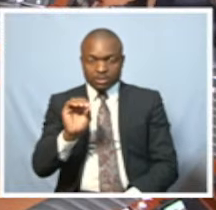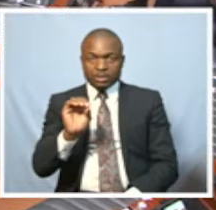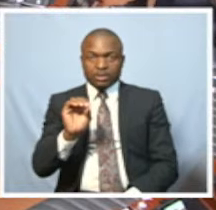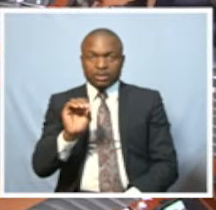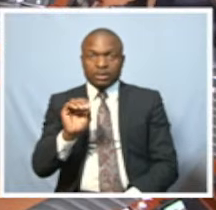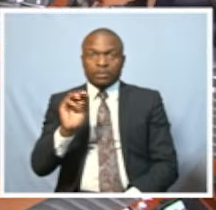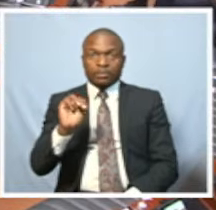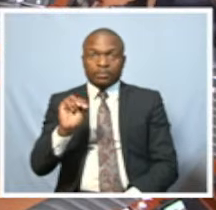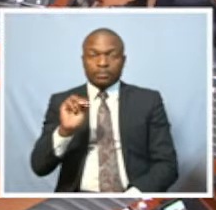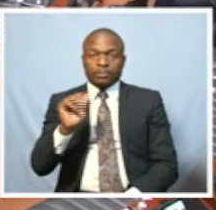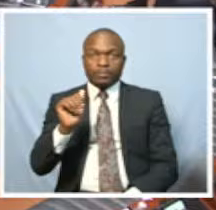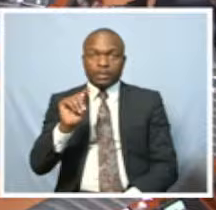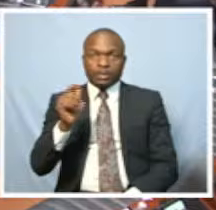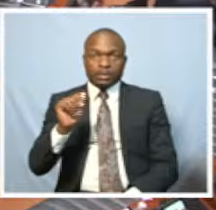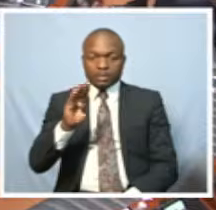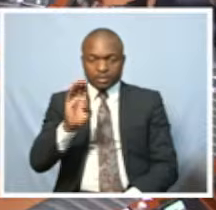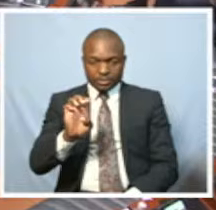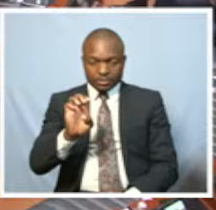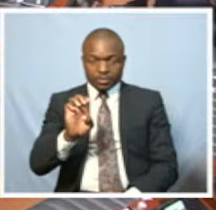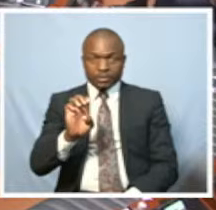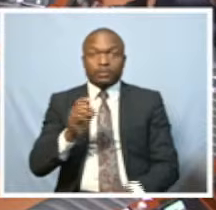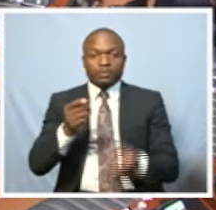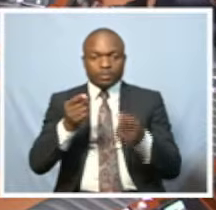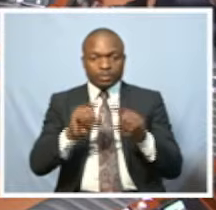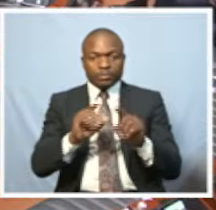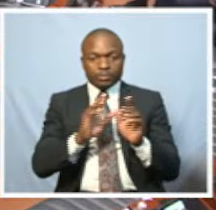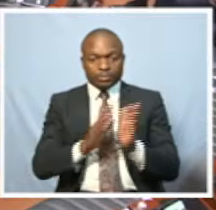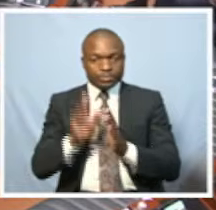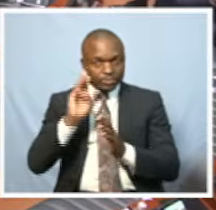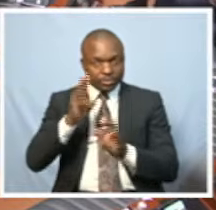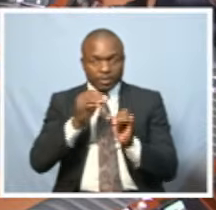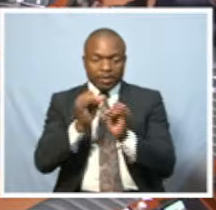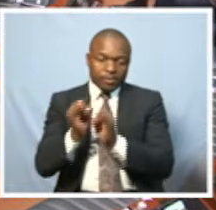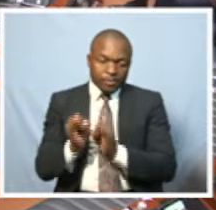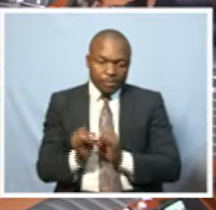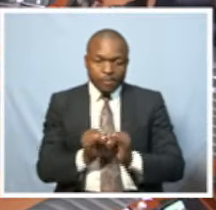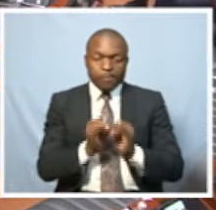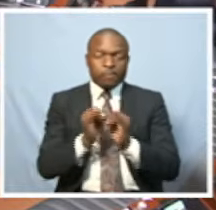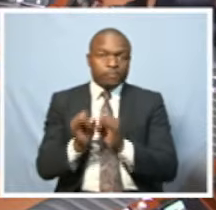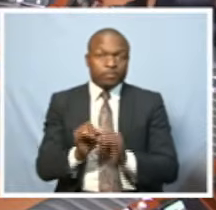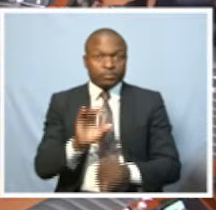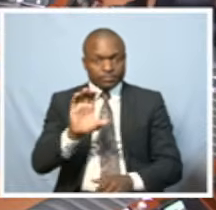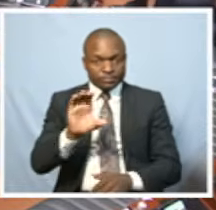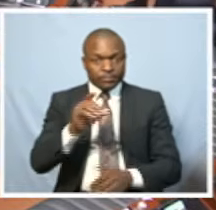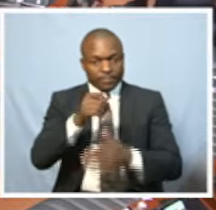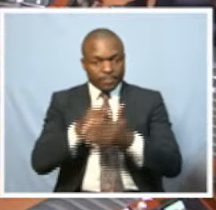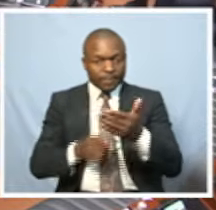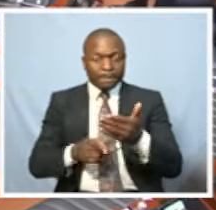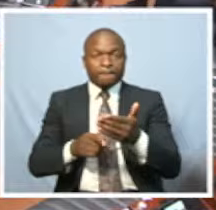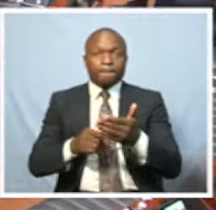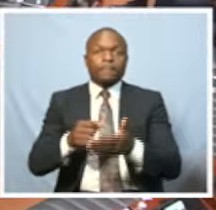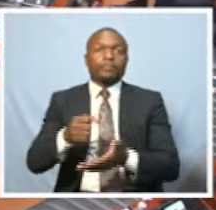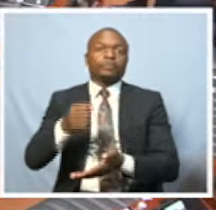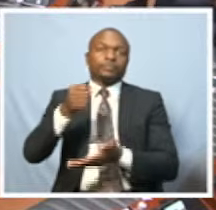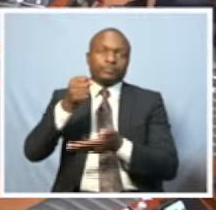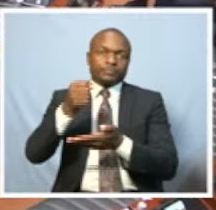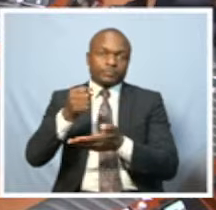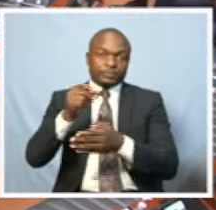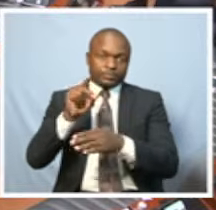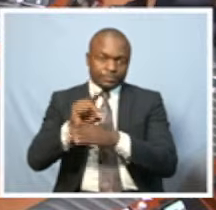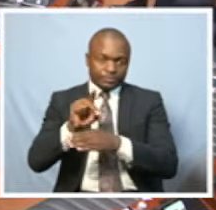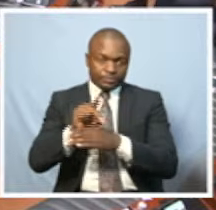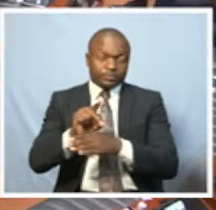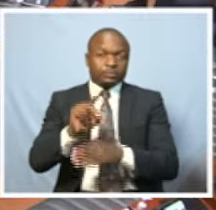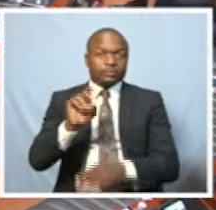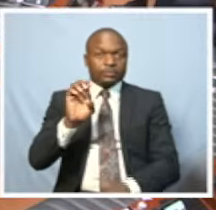Part B of the question, if so, when the plans will be implemented, and Part C, what the estimated cost of the project is,